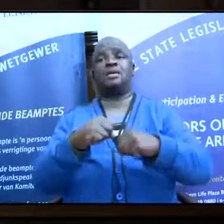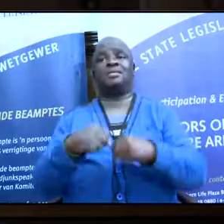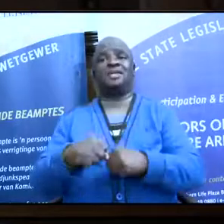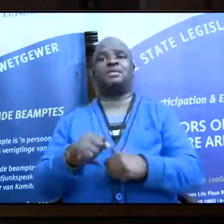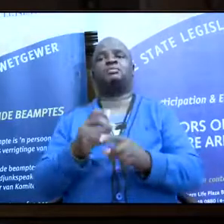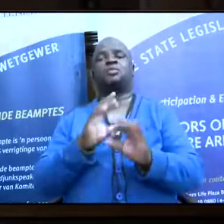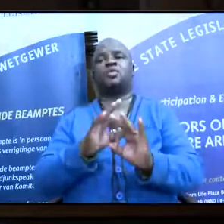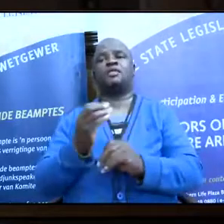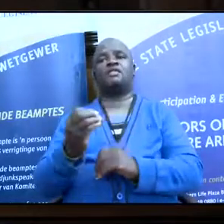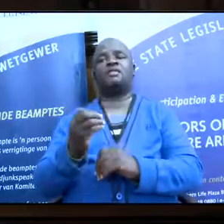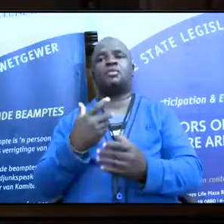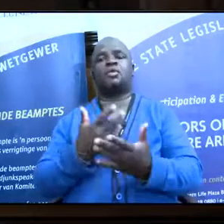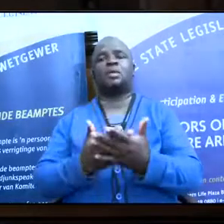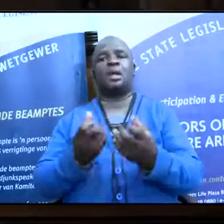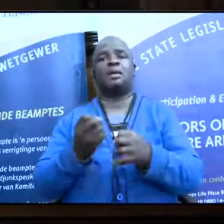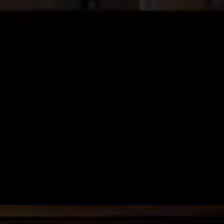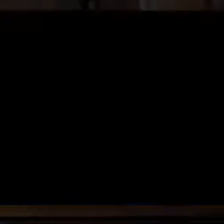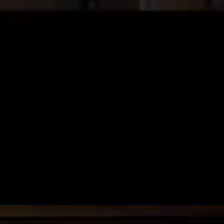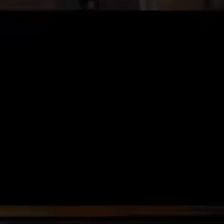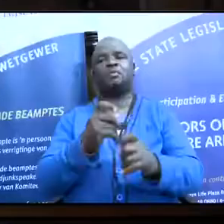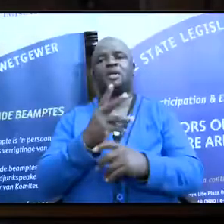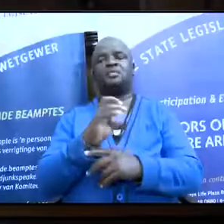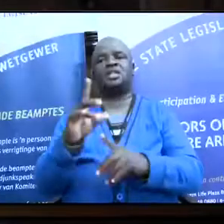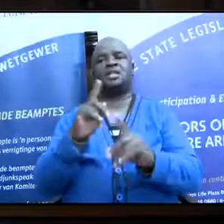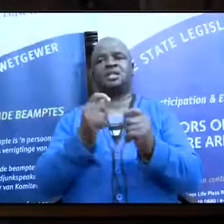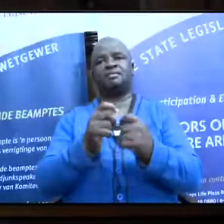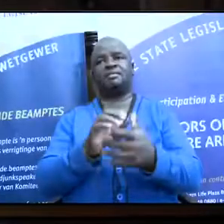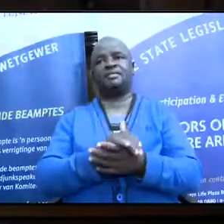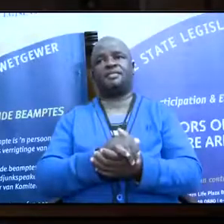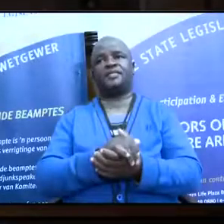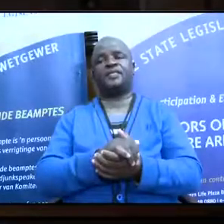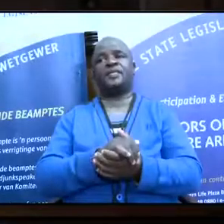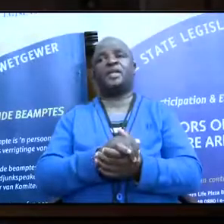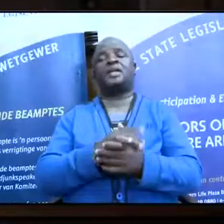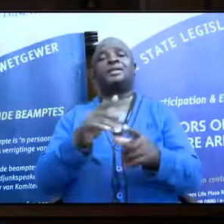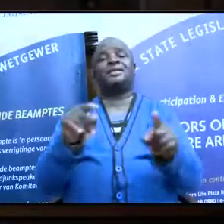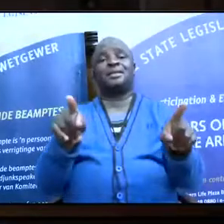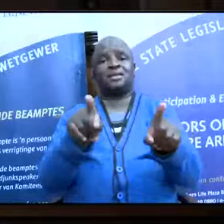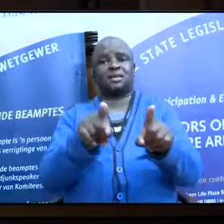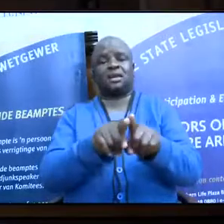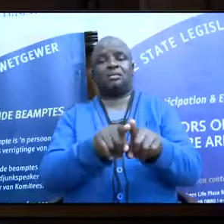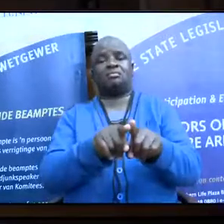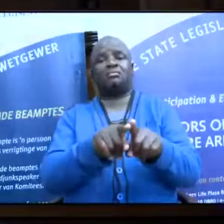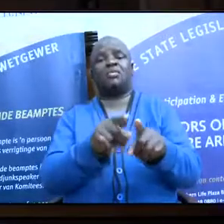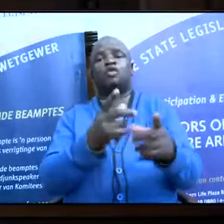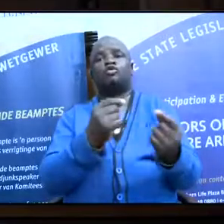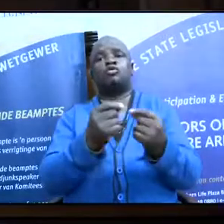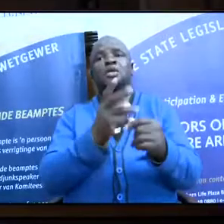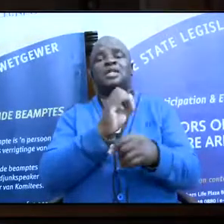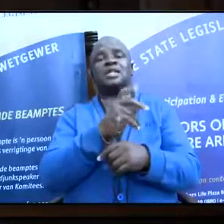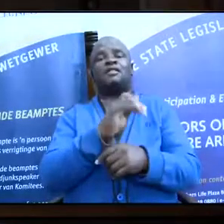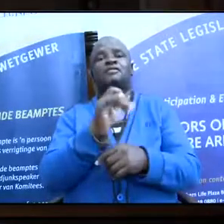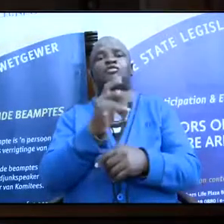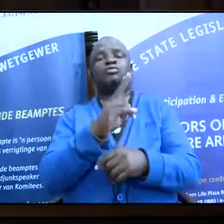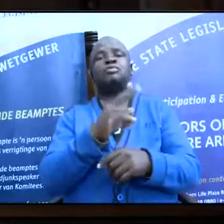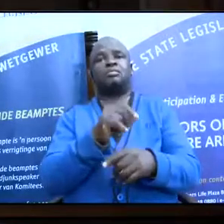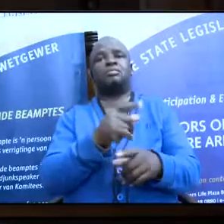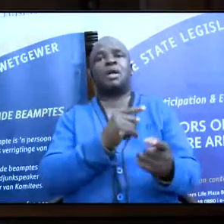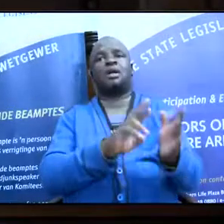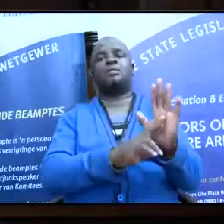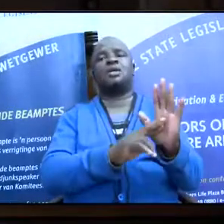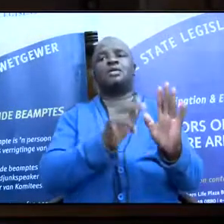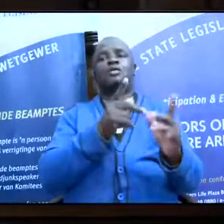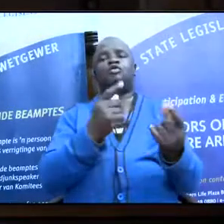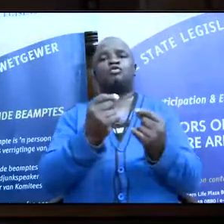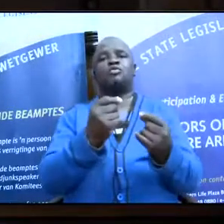must be implemented by the executive the very same procedure will be followed when we go to software where software representative will also be